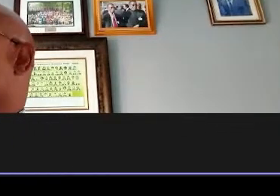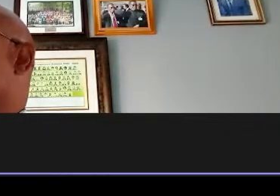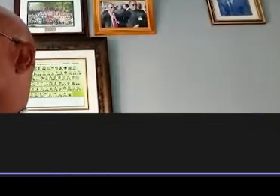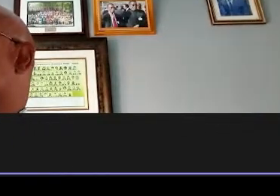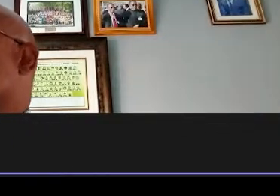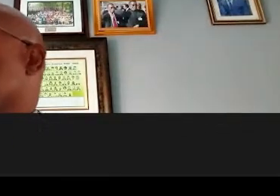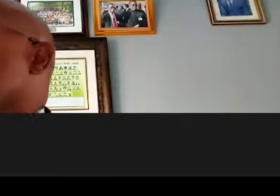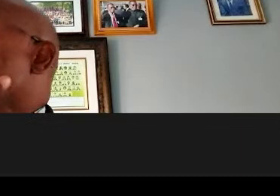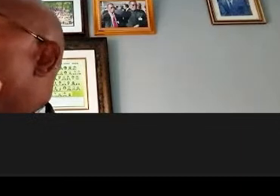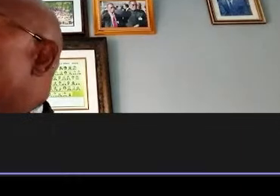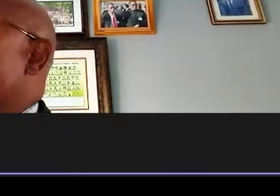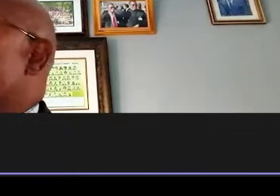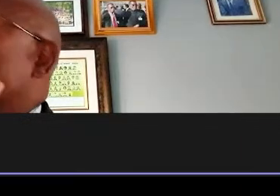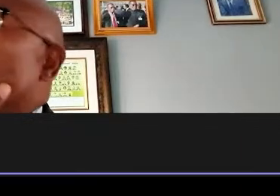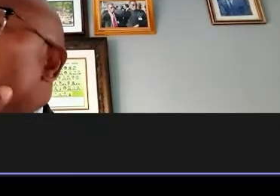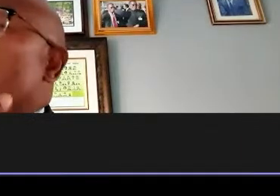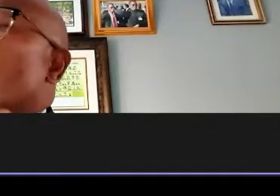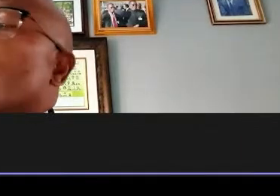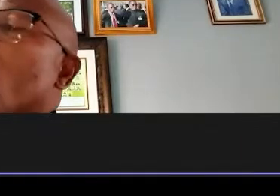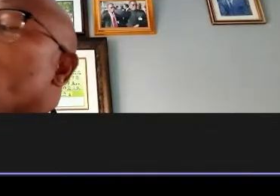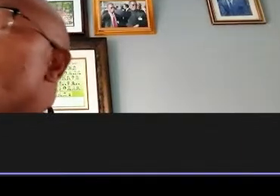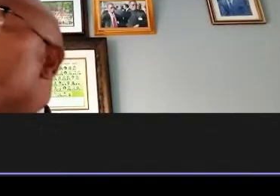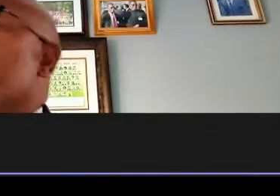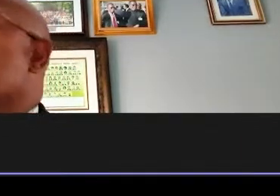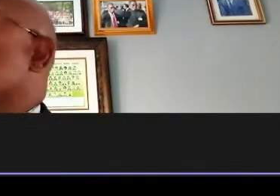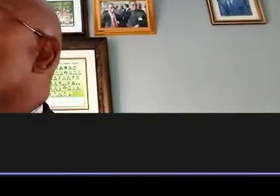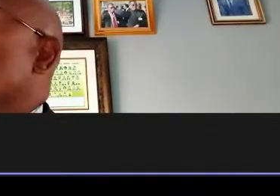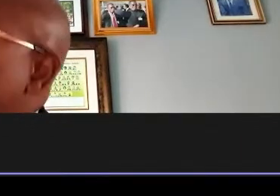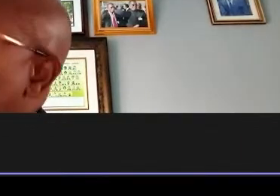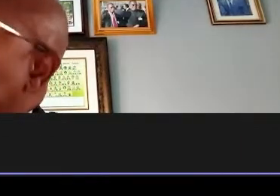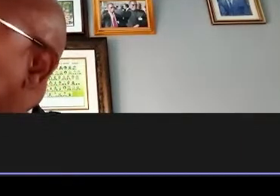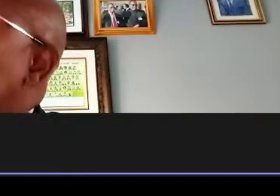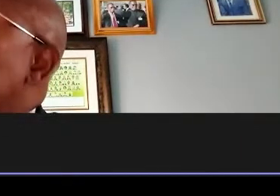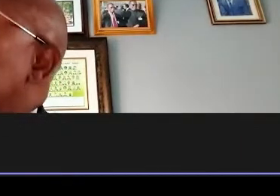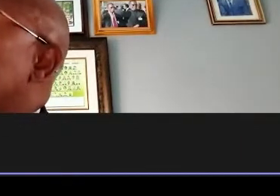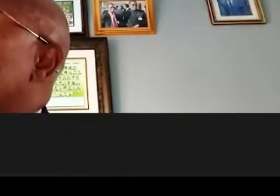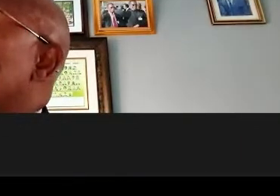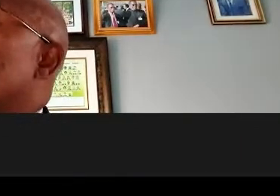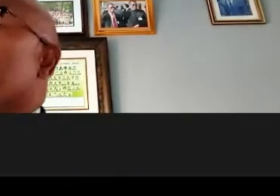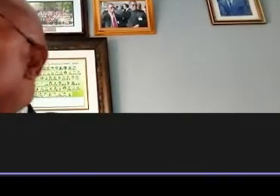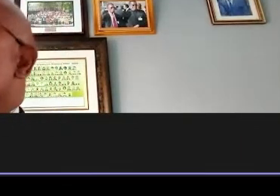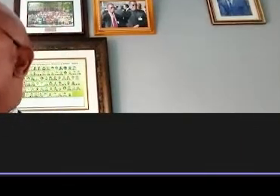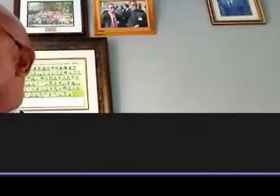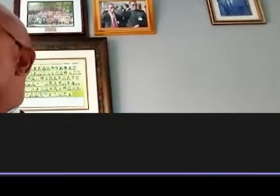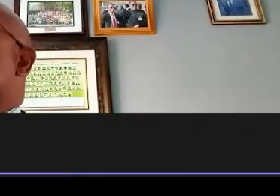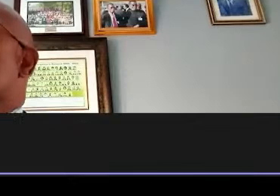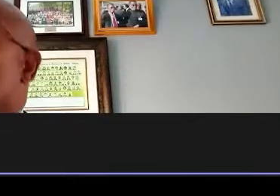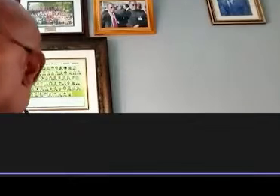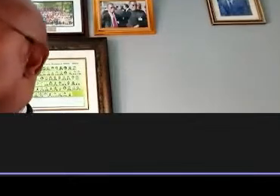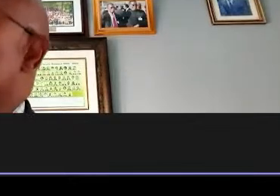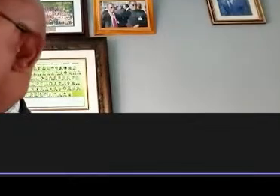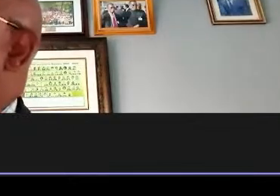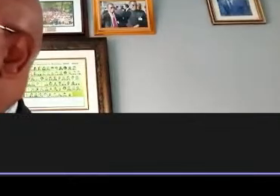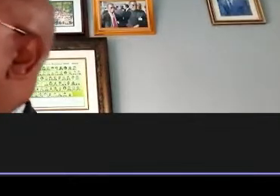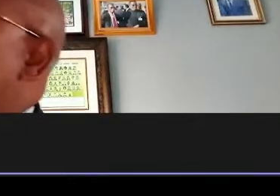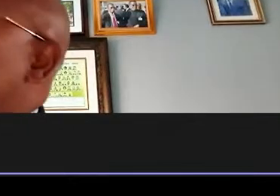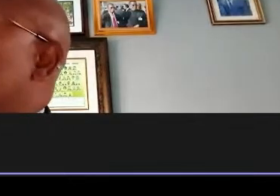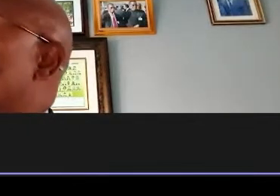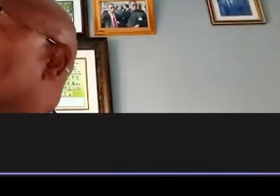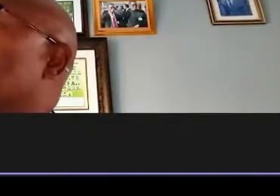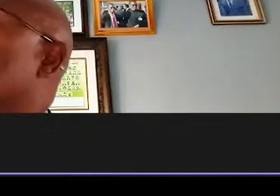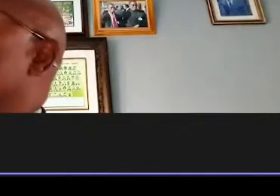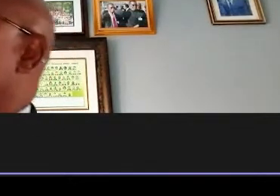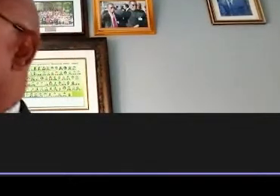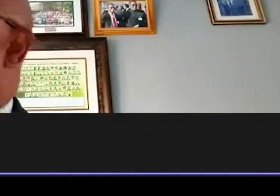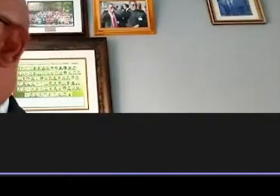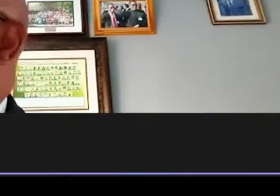Honorable Chairperson, I wish you could welcome the embassy's assurances that temporary units for the victims of